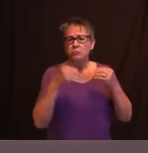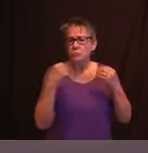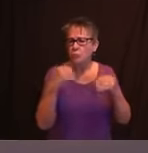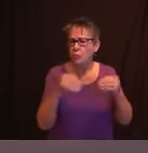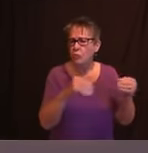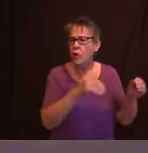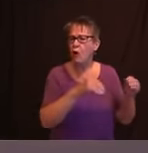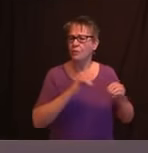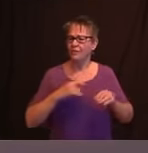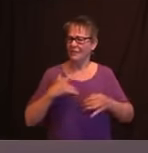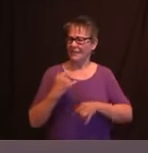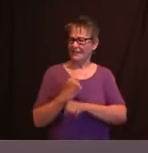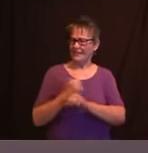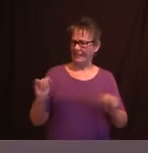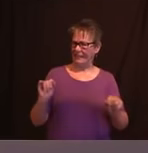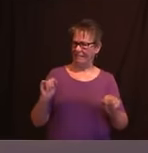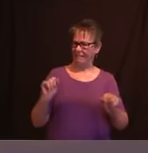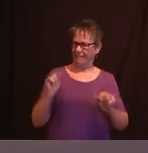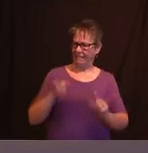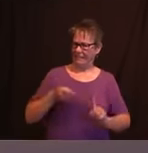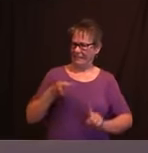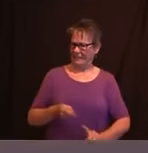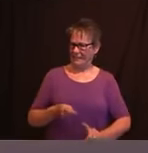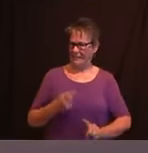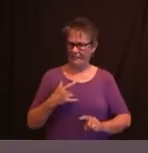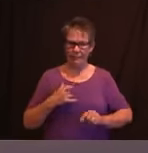lot of the issues. You mentioned summer school and